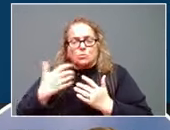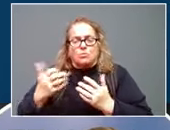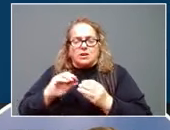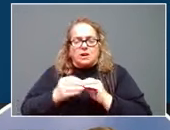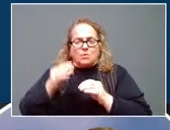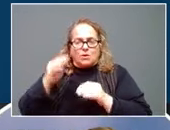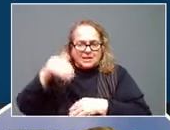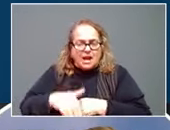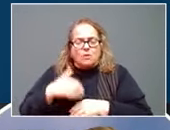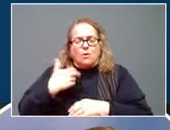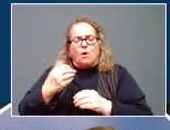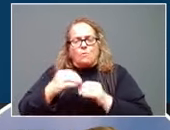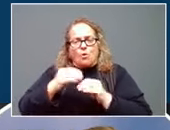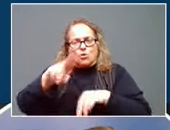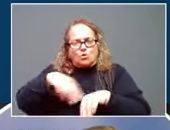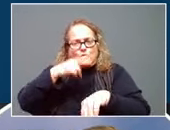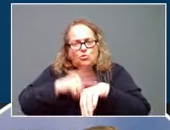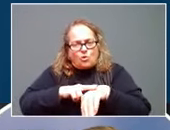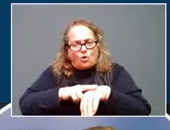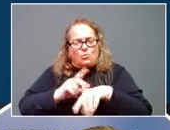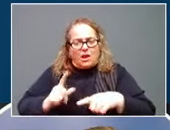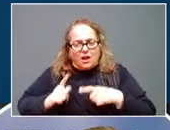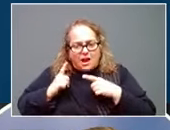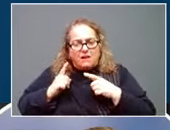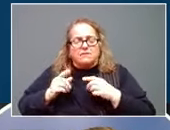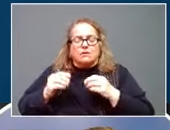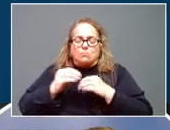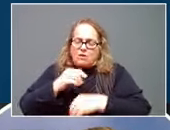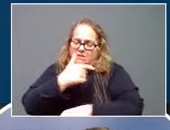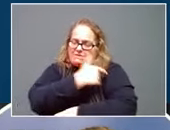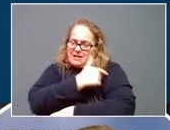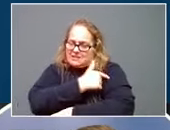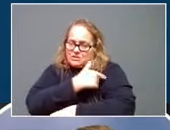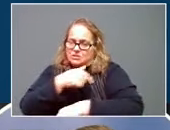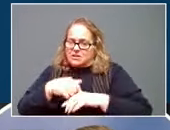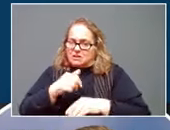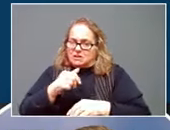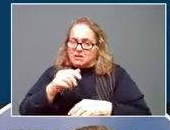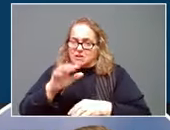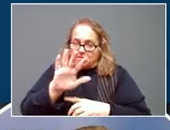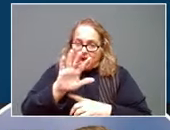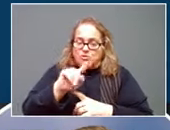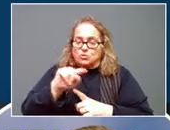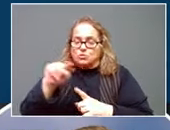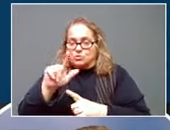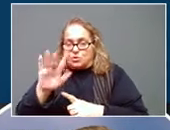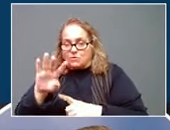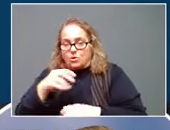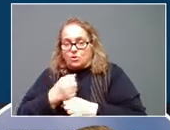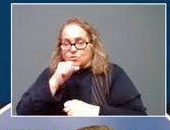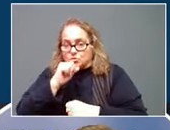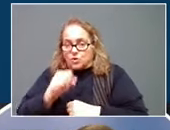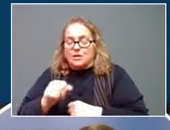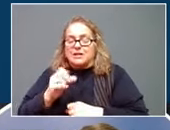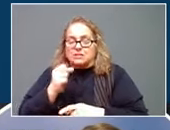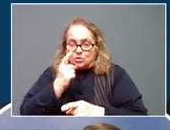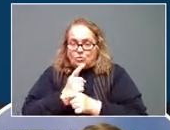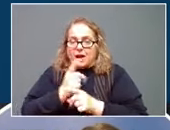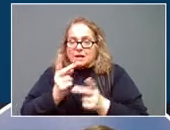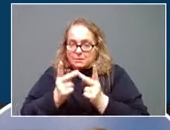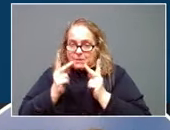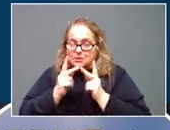normalcy, getting more vaccines into arms for 5 to 24-year-olds is the right place to